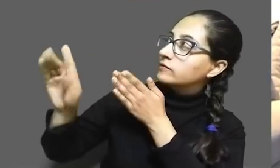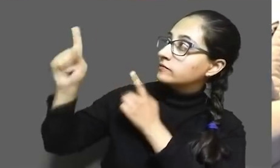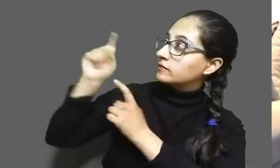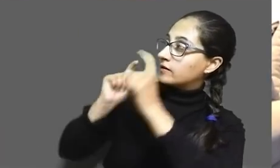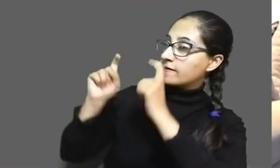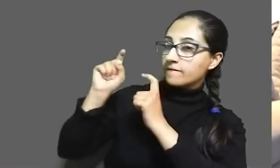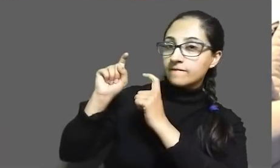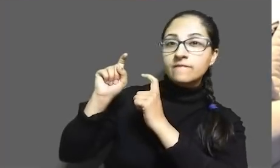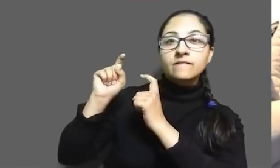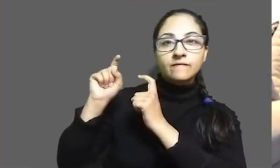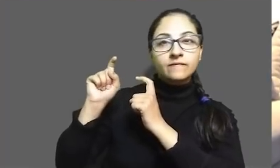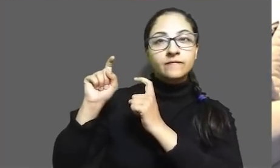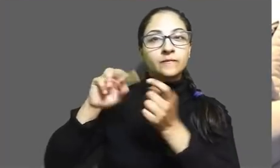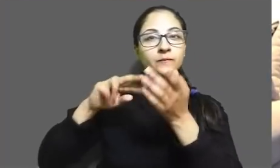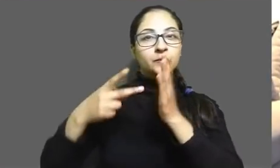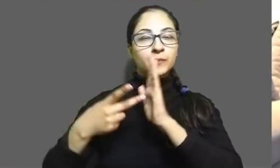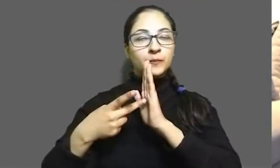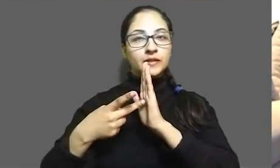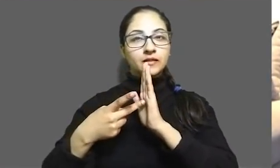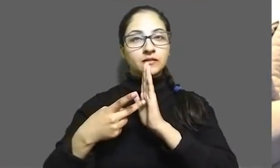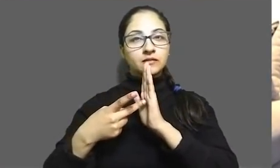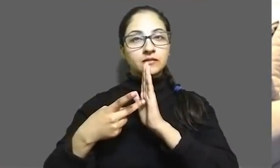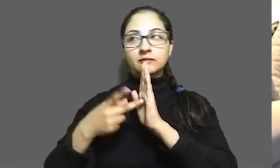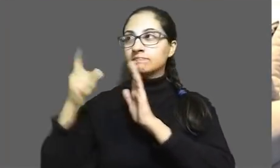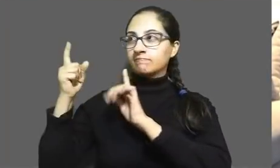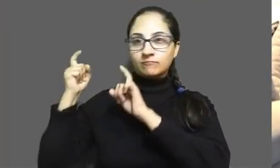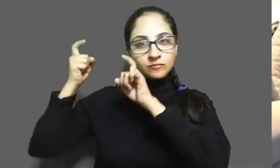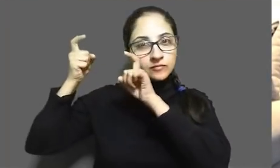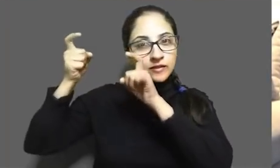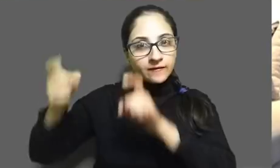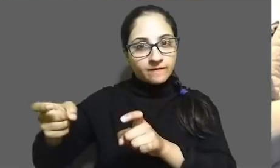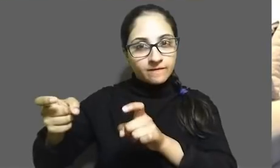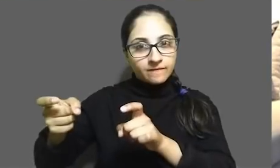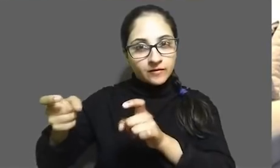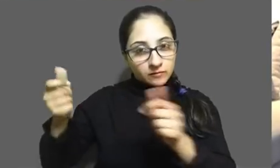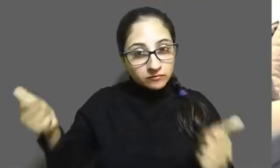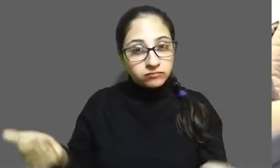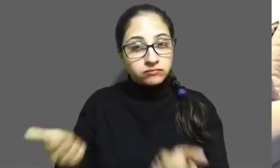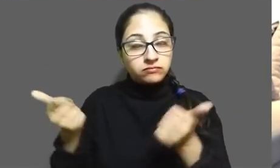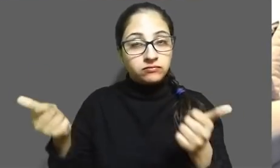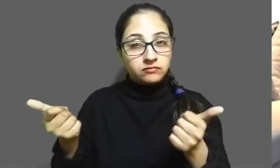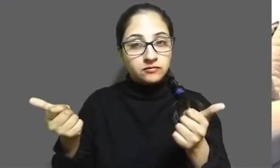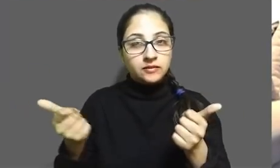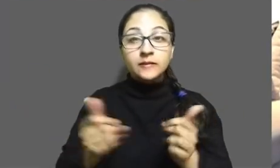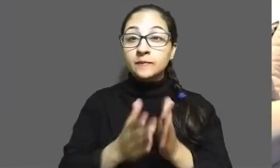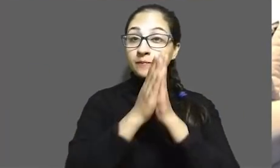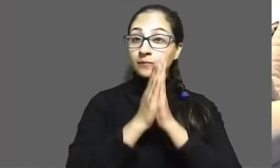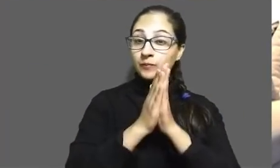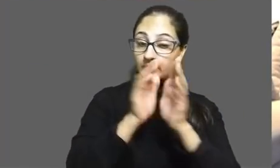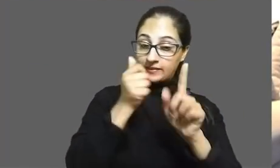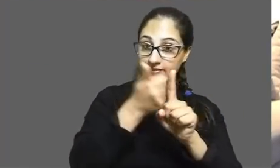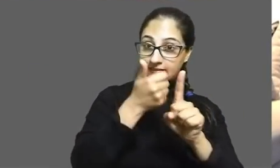mercies, he has handed over the keys of his treasuries to you.